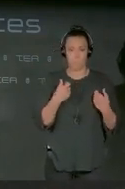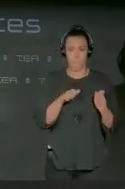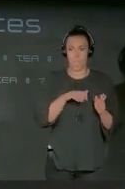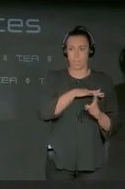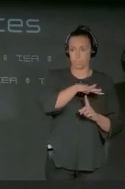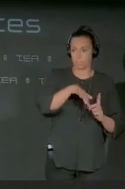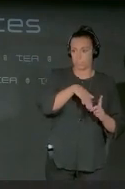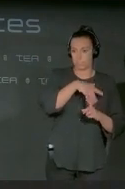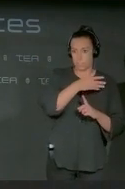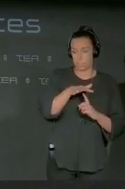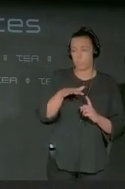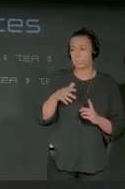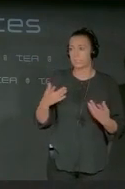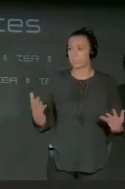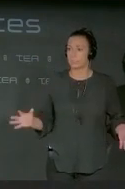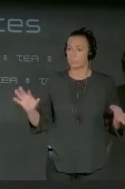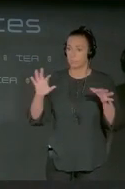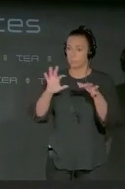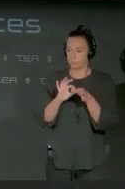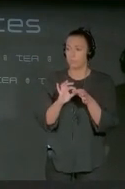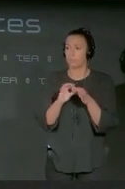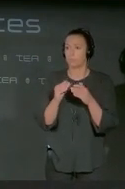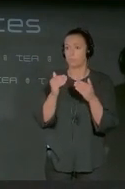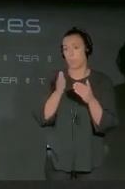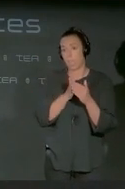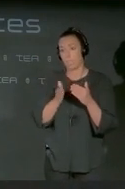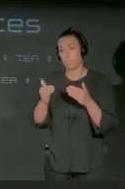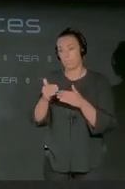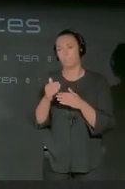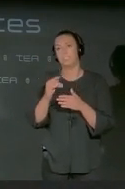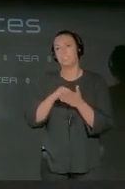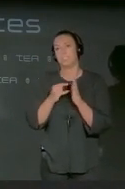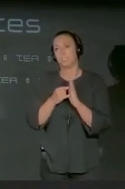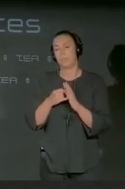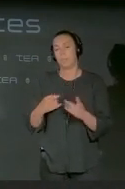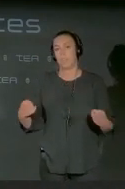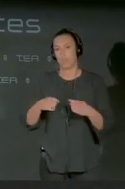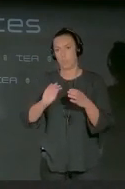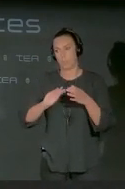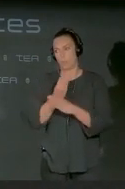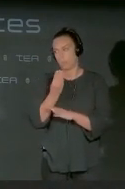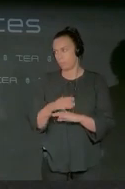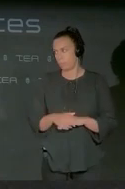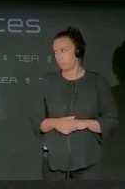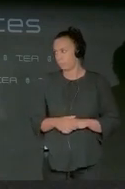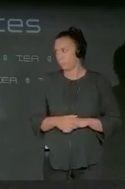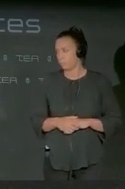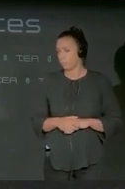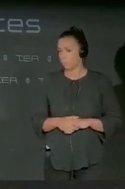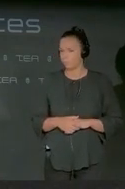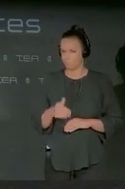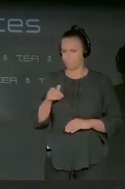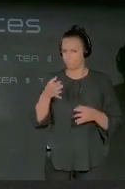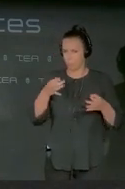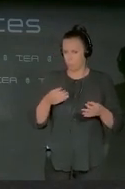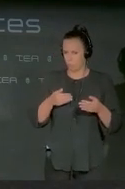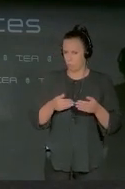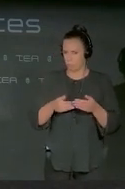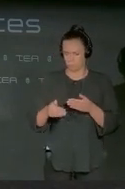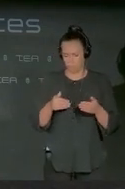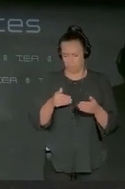through co-productions. So watch that space. And another very practical step that we're going to take through Creative